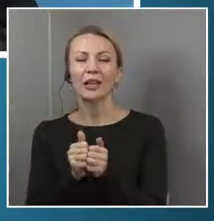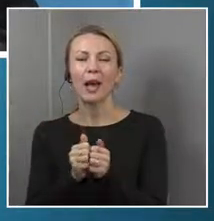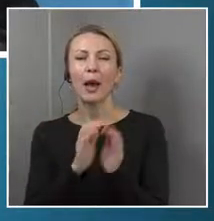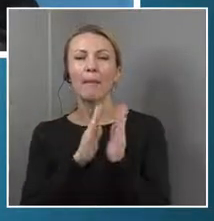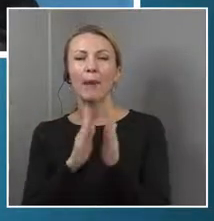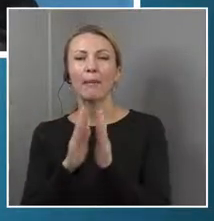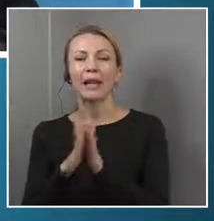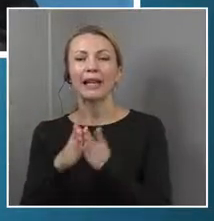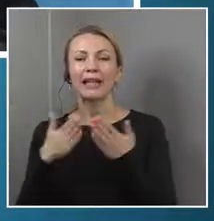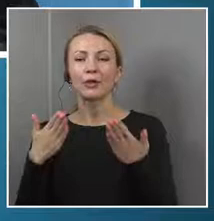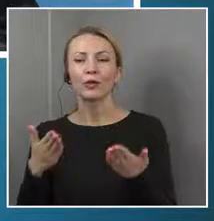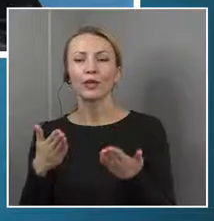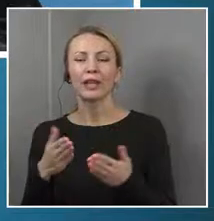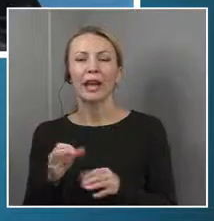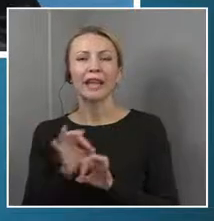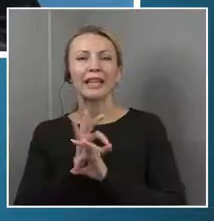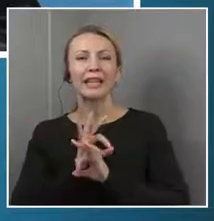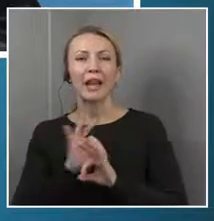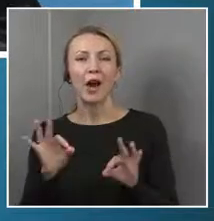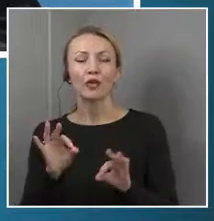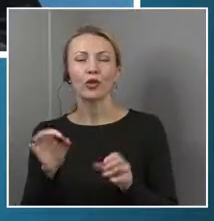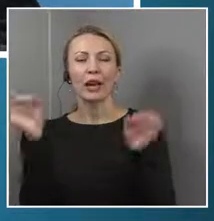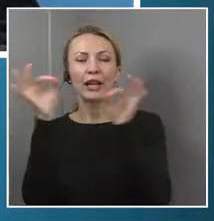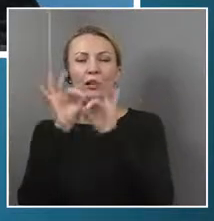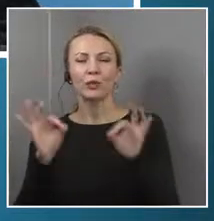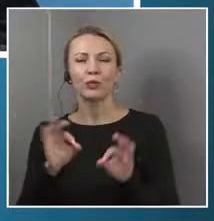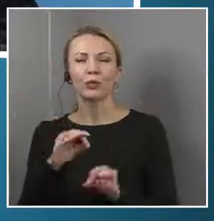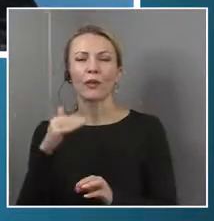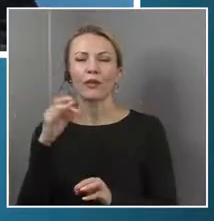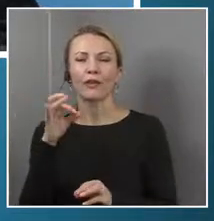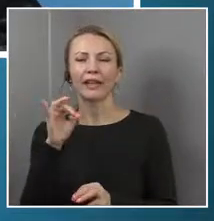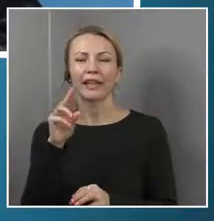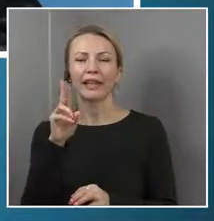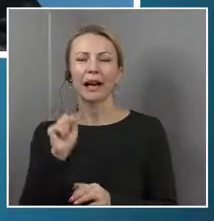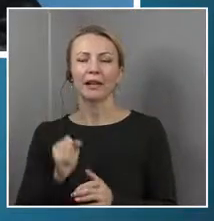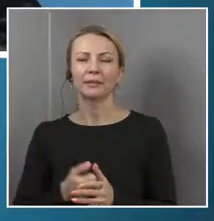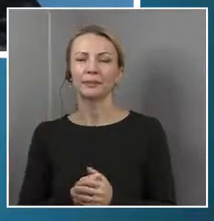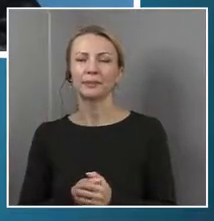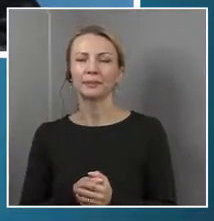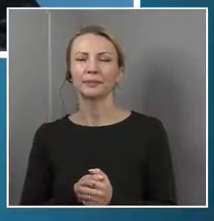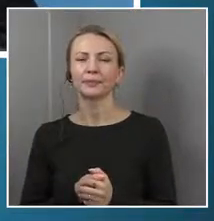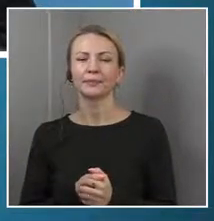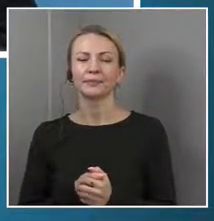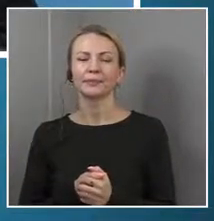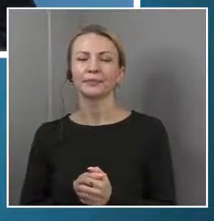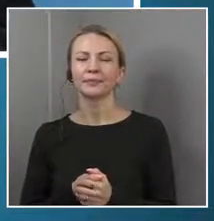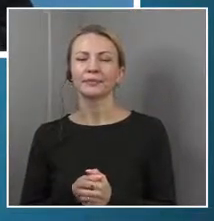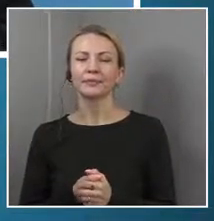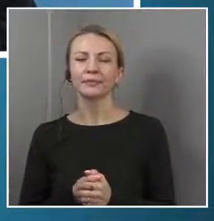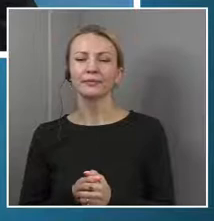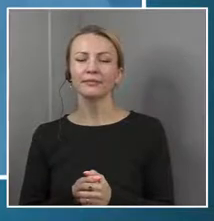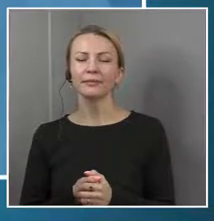History of Collecting at the Frick Collection and Frick Art Reference Library.